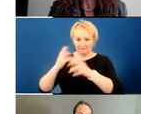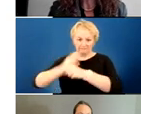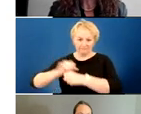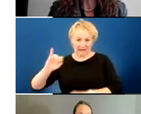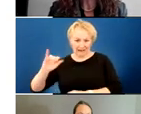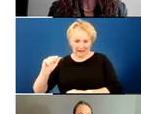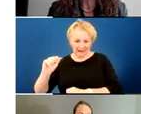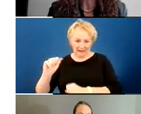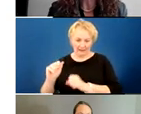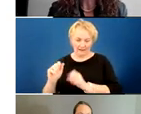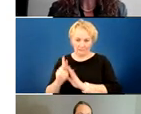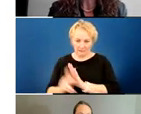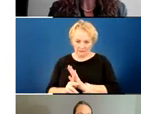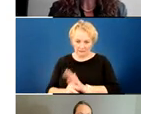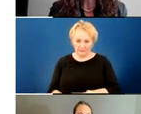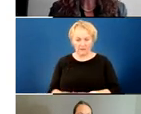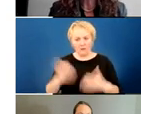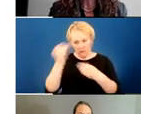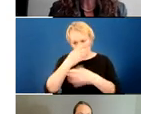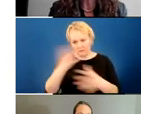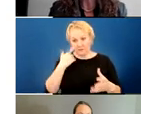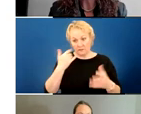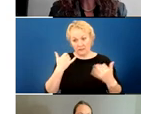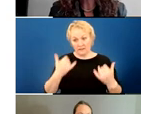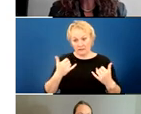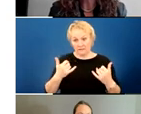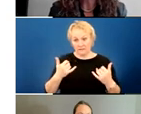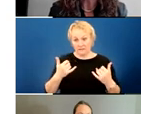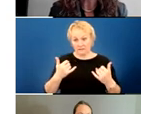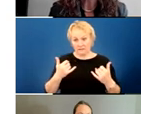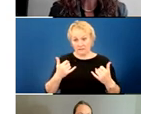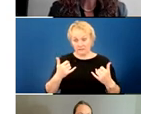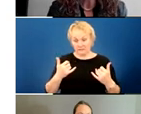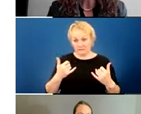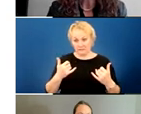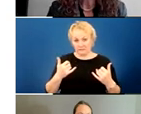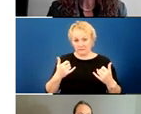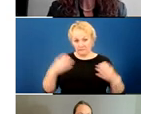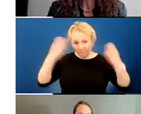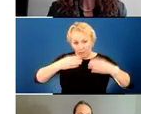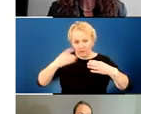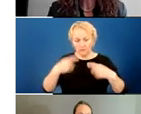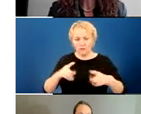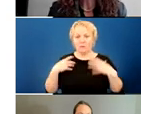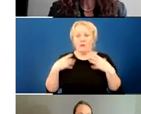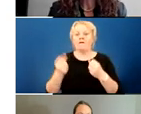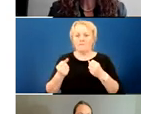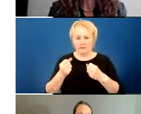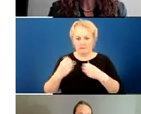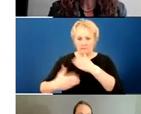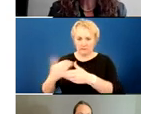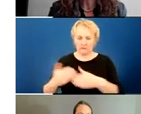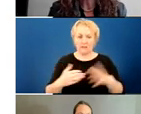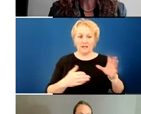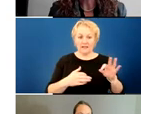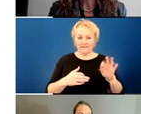wanted to be able to share this with y'all as well, because this comes into play during the recovery phase. So FEMA recently made three